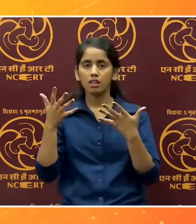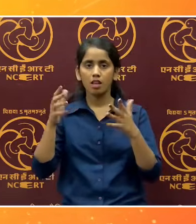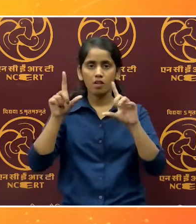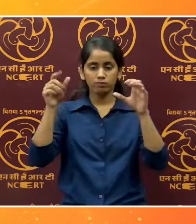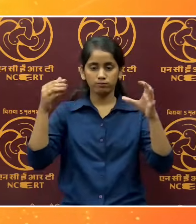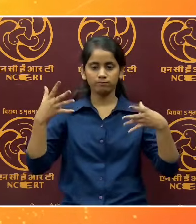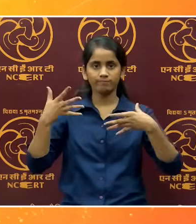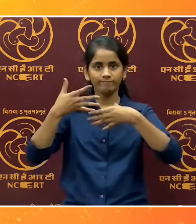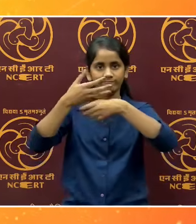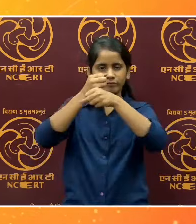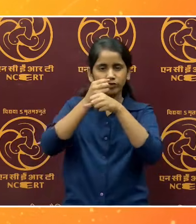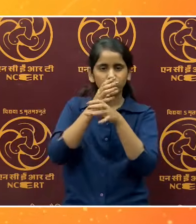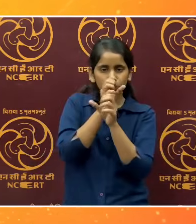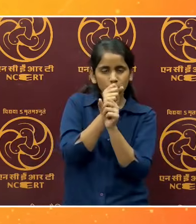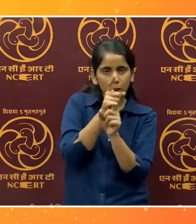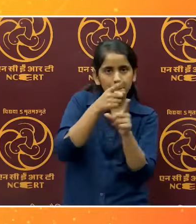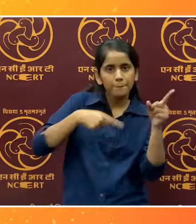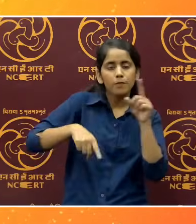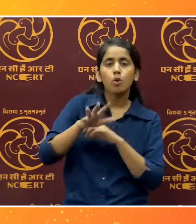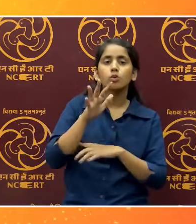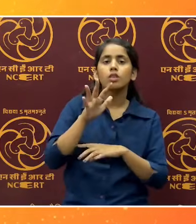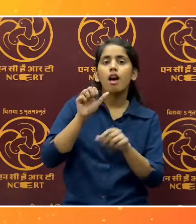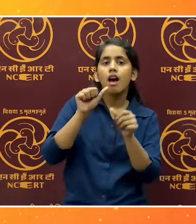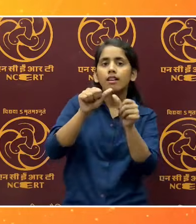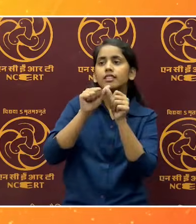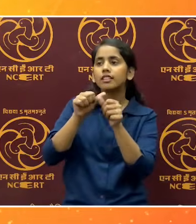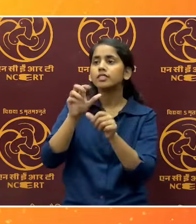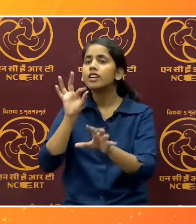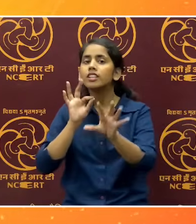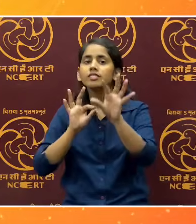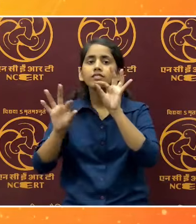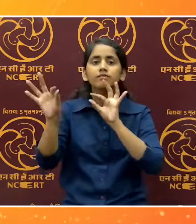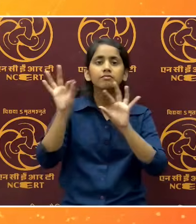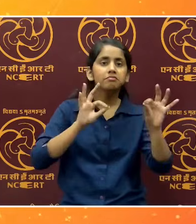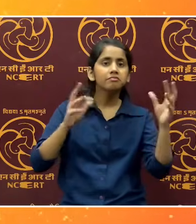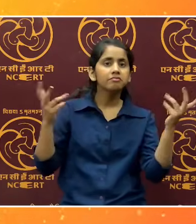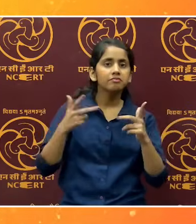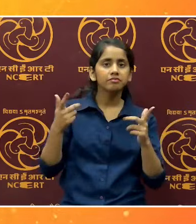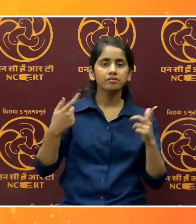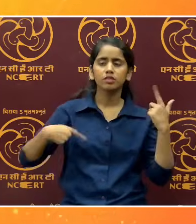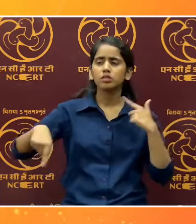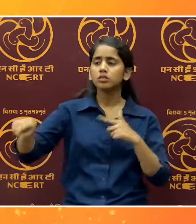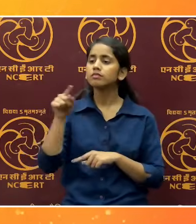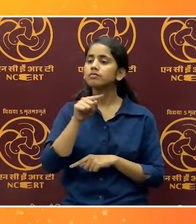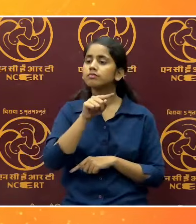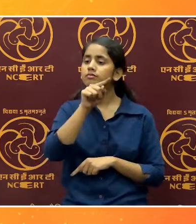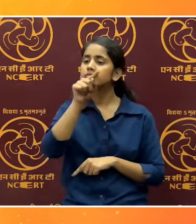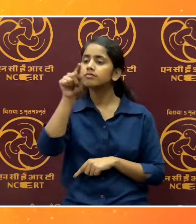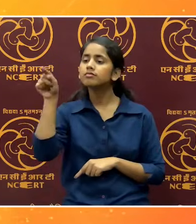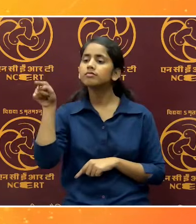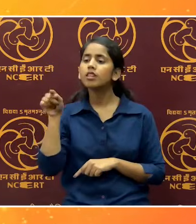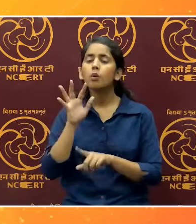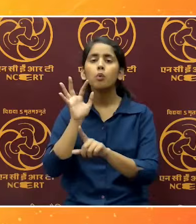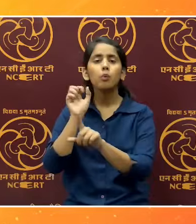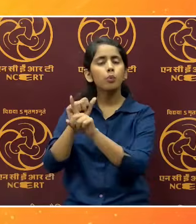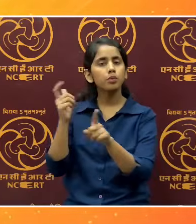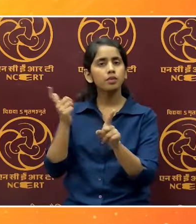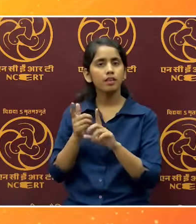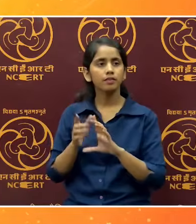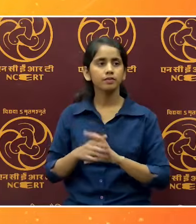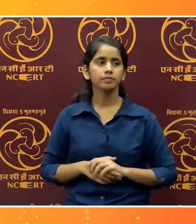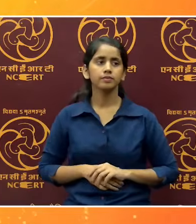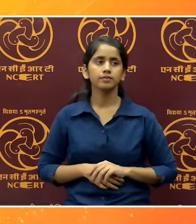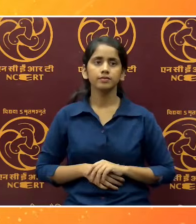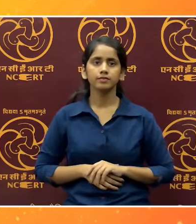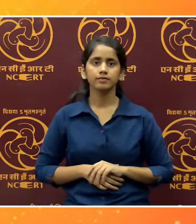Okay, so now I'll request Tanvi ma'am to just find out which creatures are hiding in this picture. Can you do this for me?